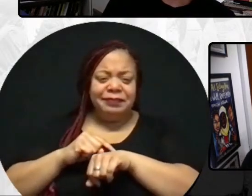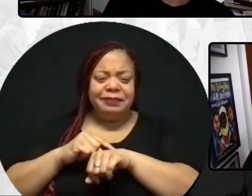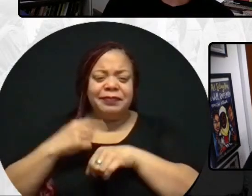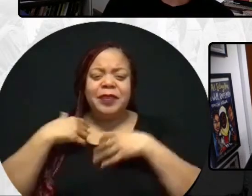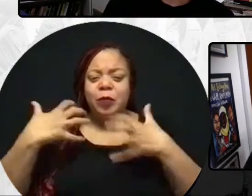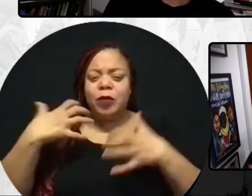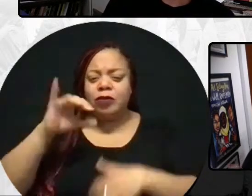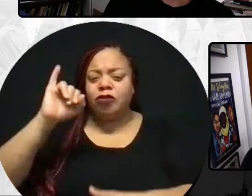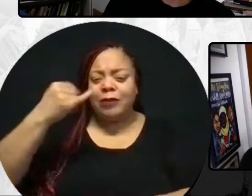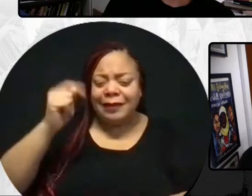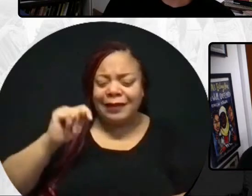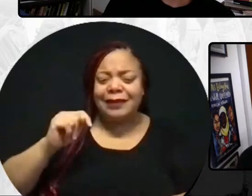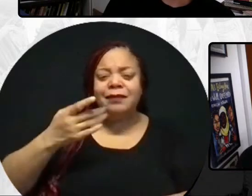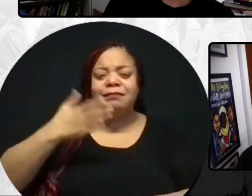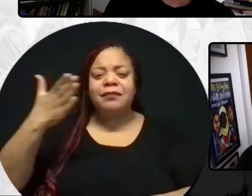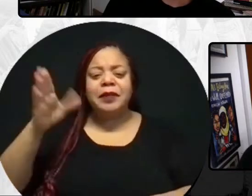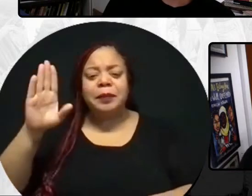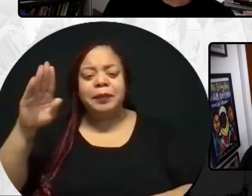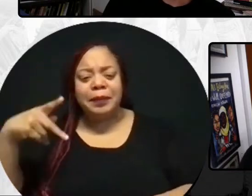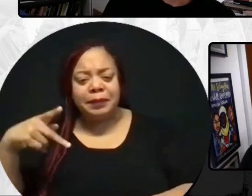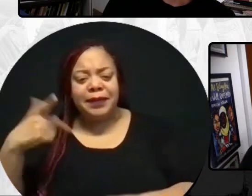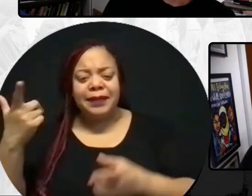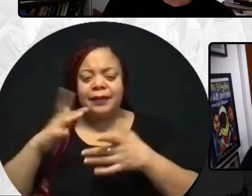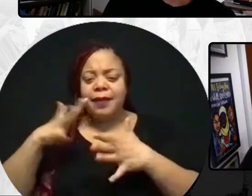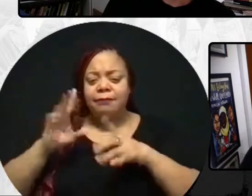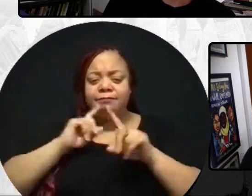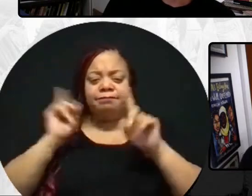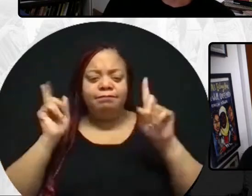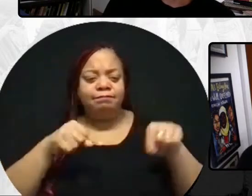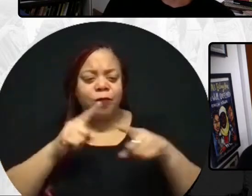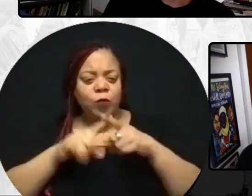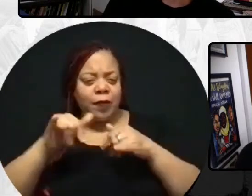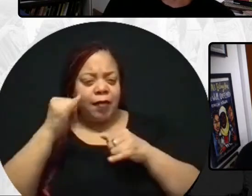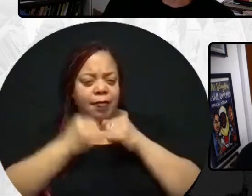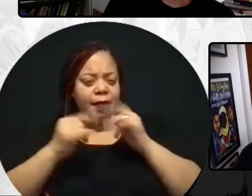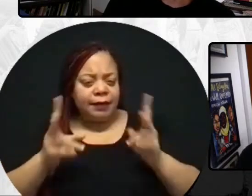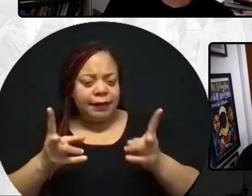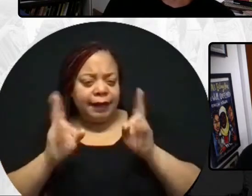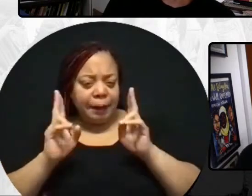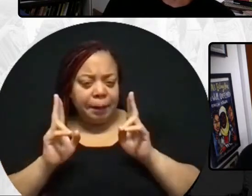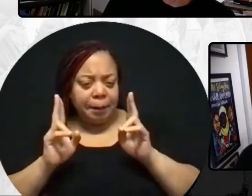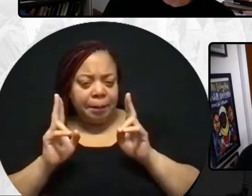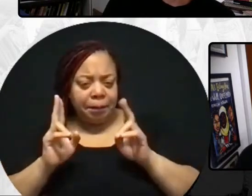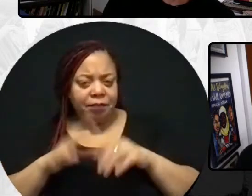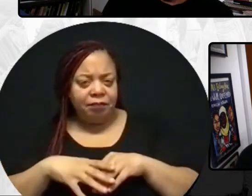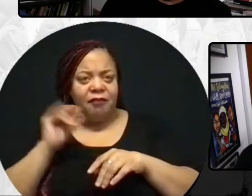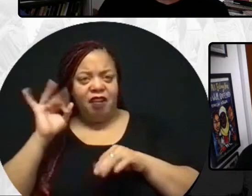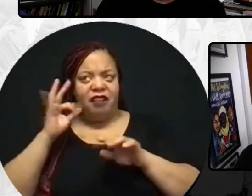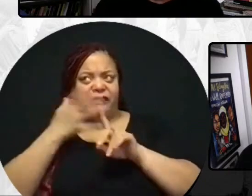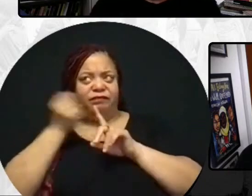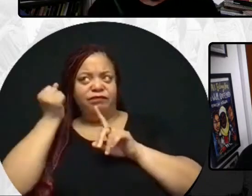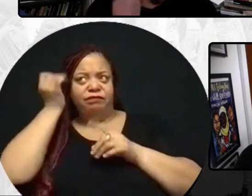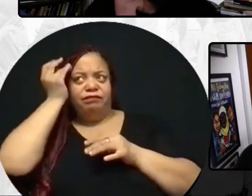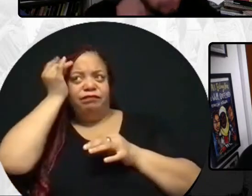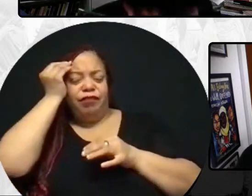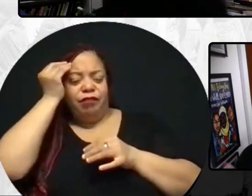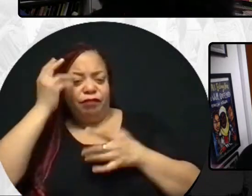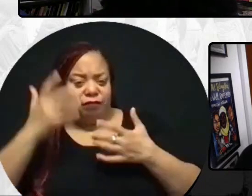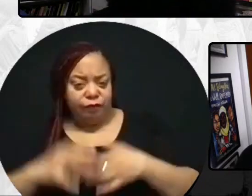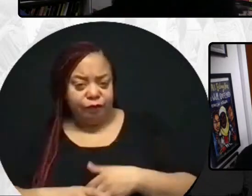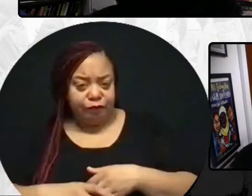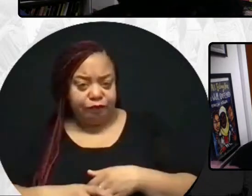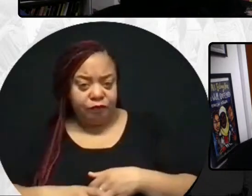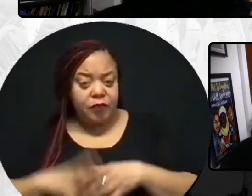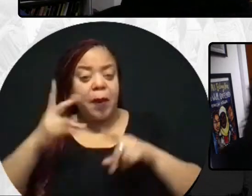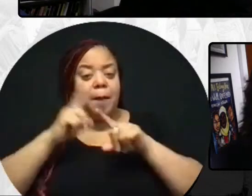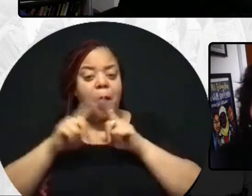of respond to that last clip of takeaways, but I also wanted to maybe pull in a couple of the questions that are coming up in the chat as sort of